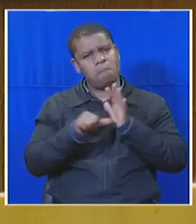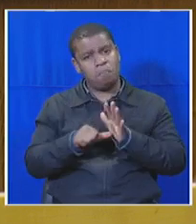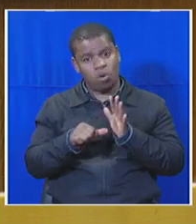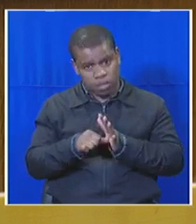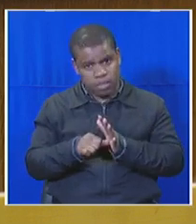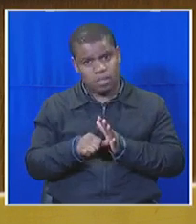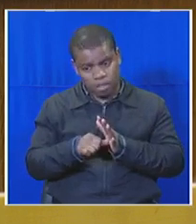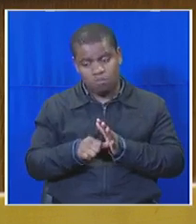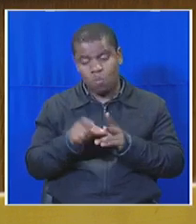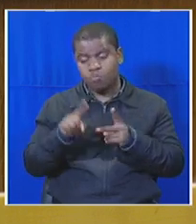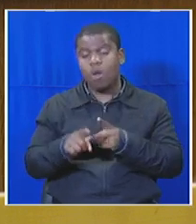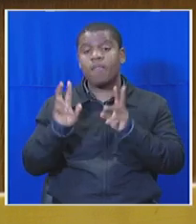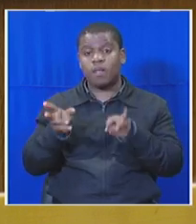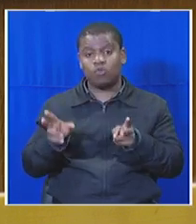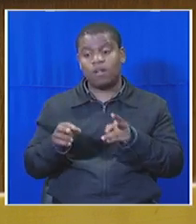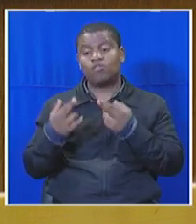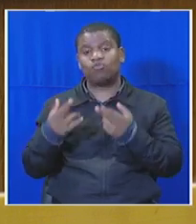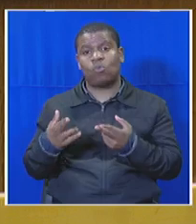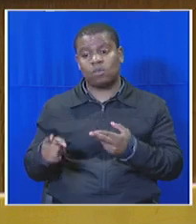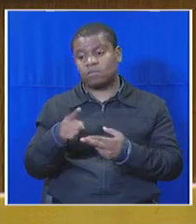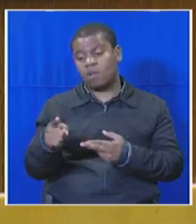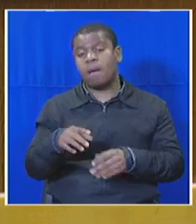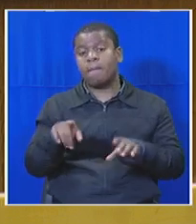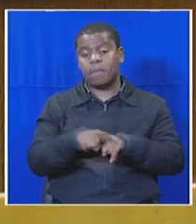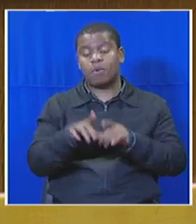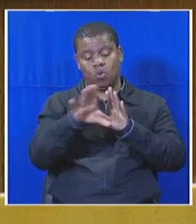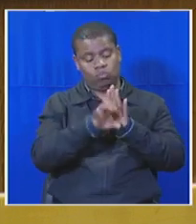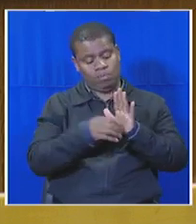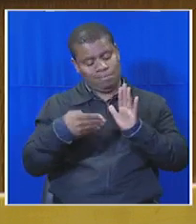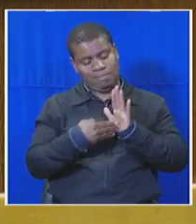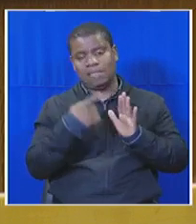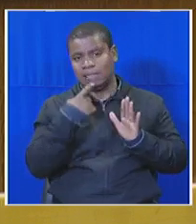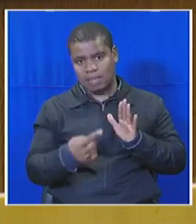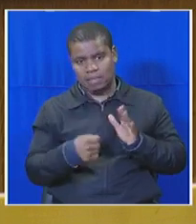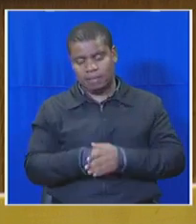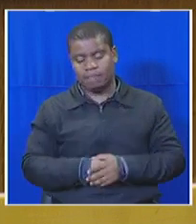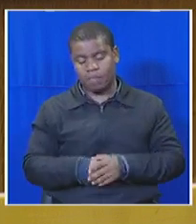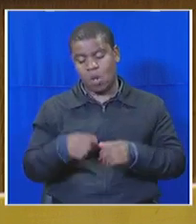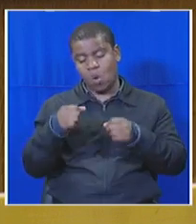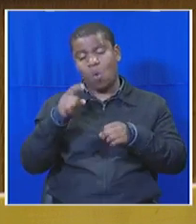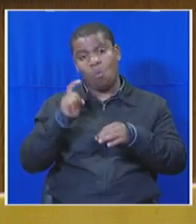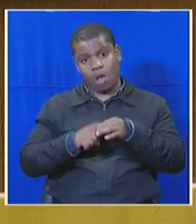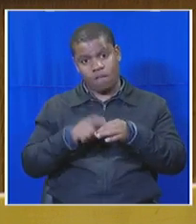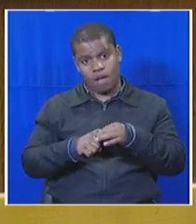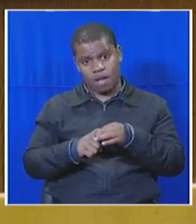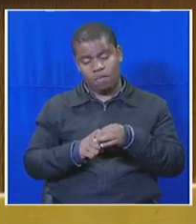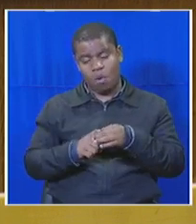also a natural source, as it is enshrined in the Constitution. A qualified audit opinion